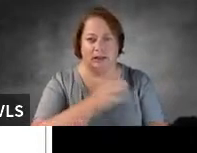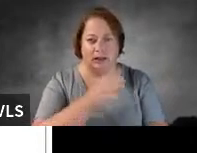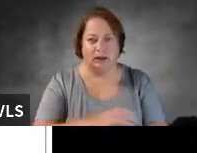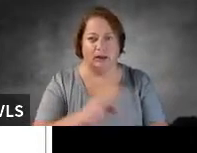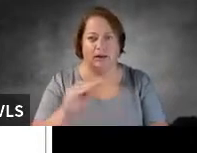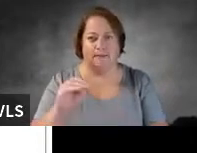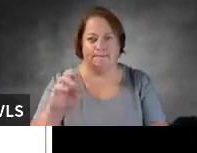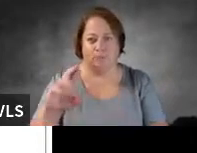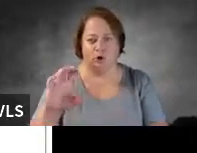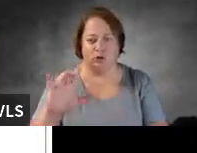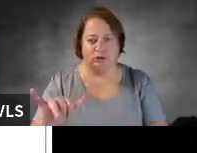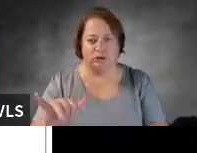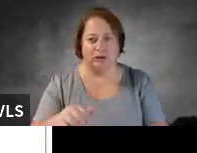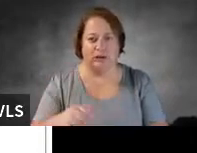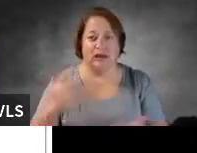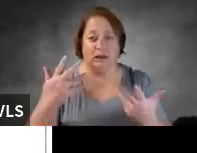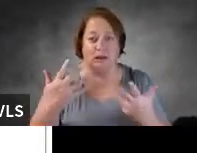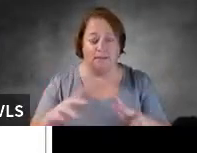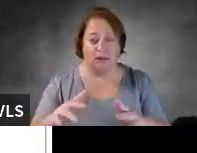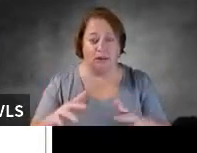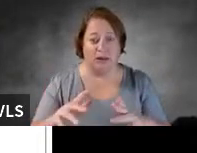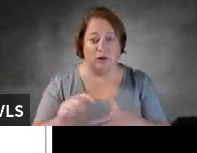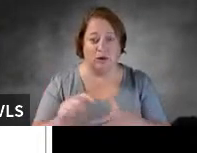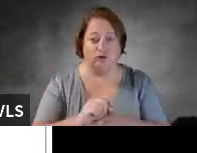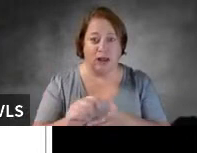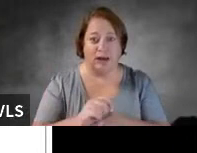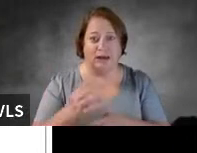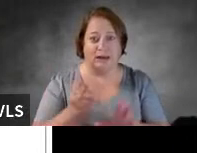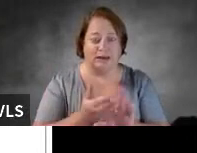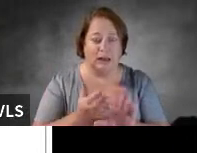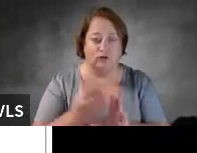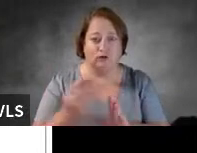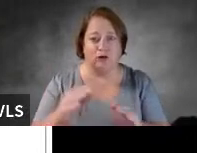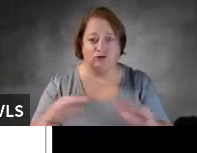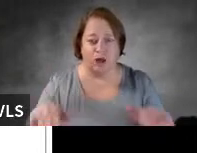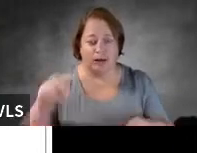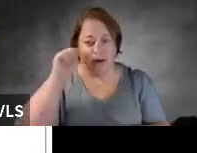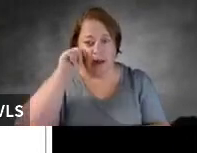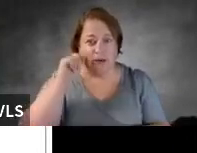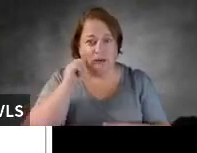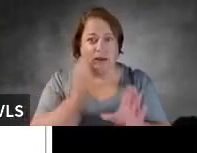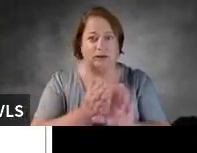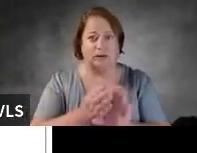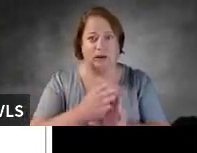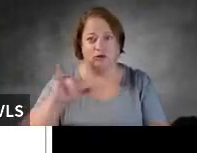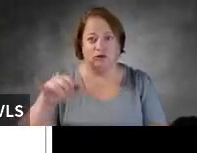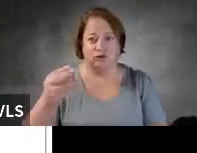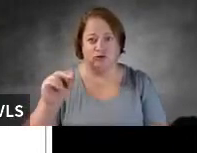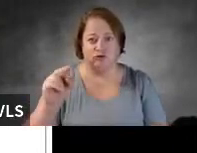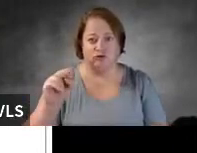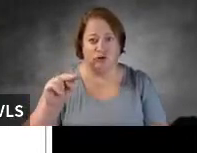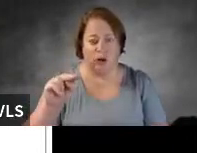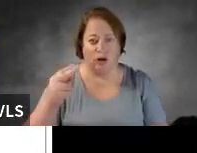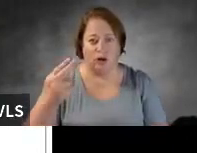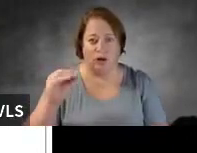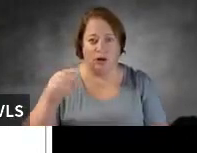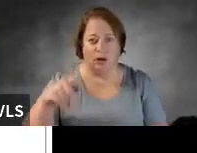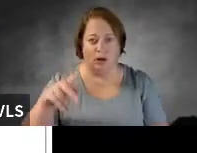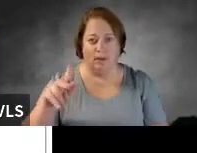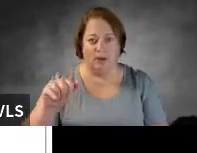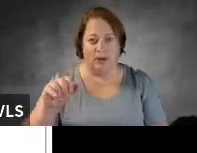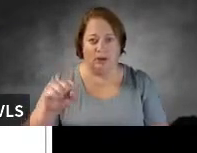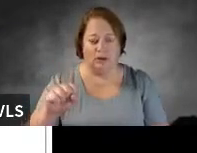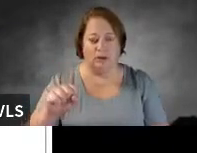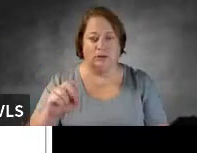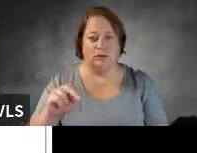He completed his residencies in psychiatry and child and adolescent psychiatry at Johns Hopkins Hospital, and is a